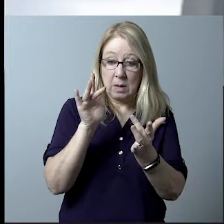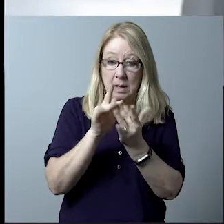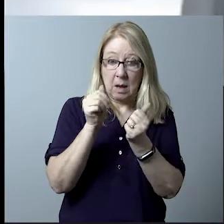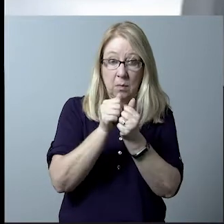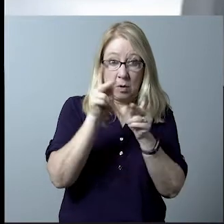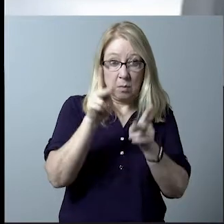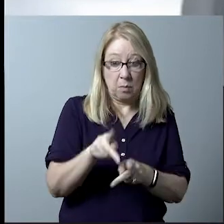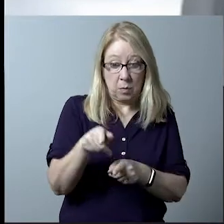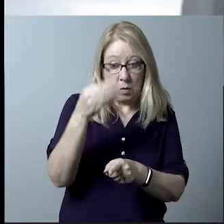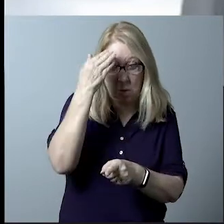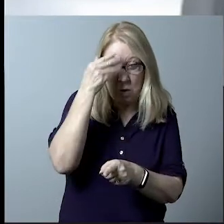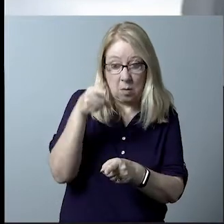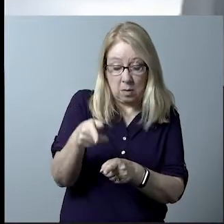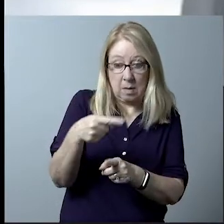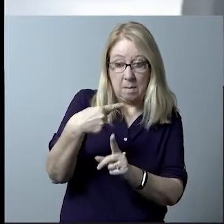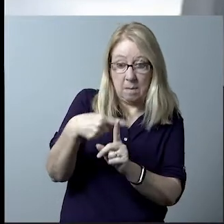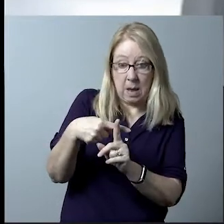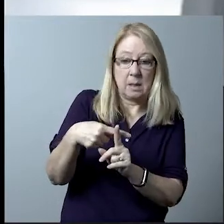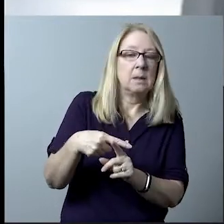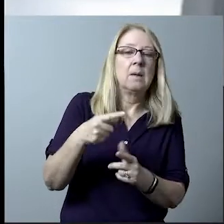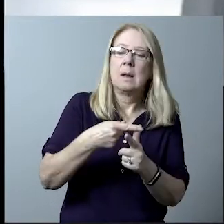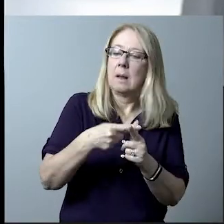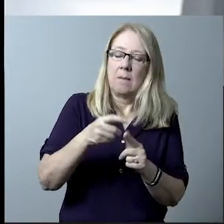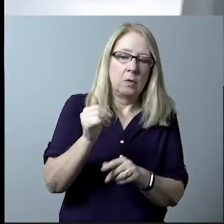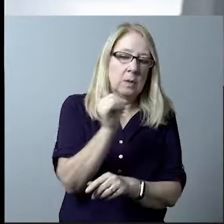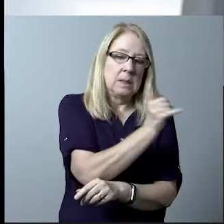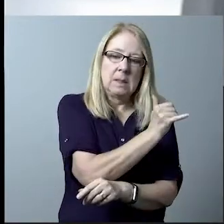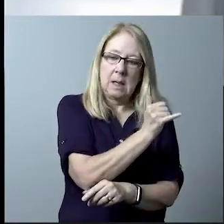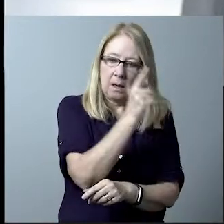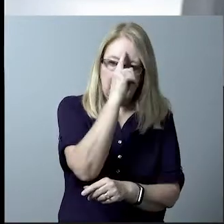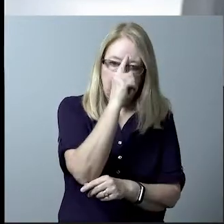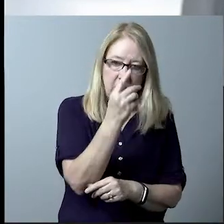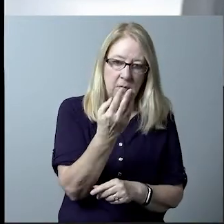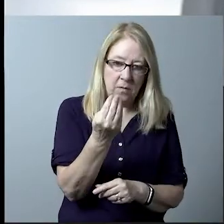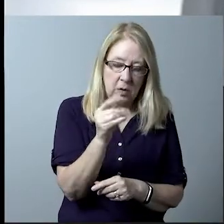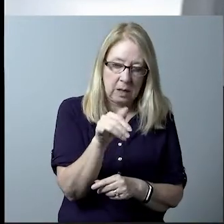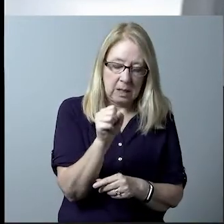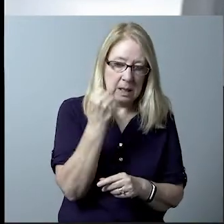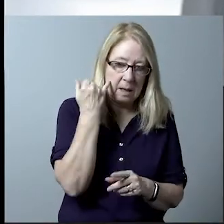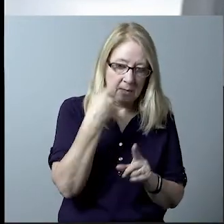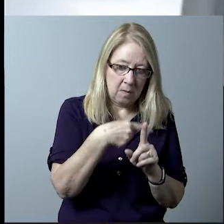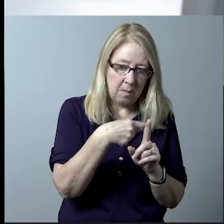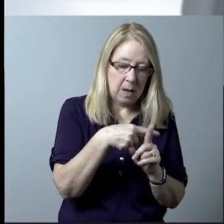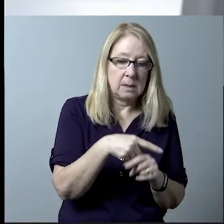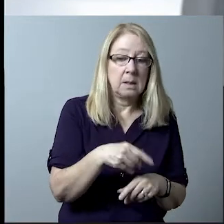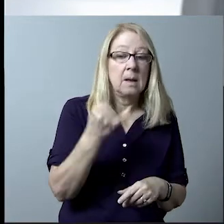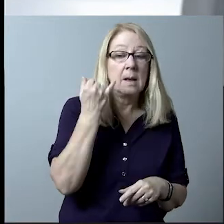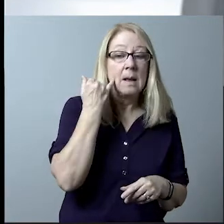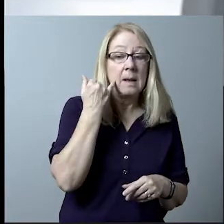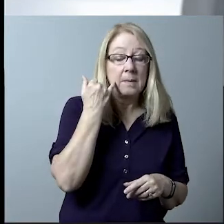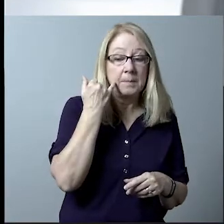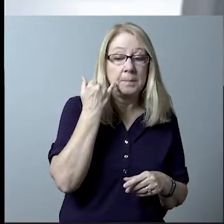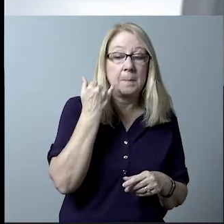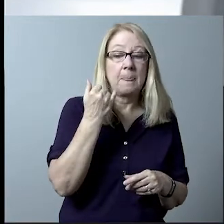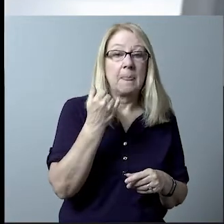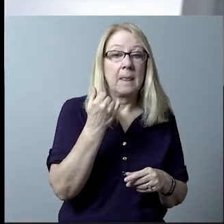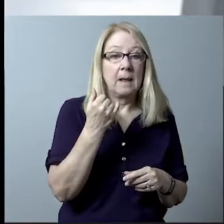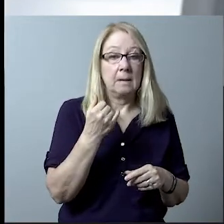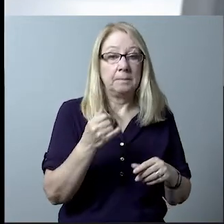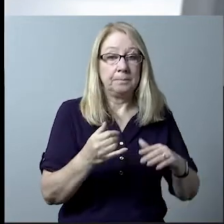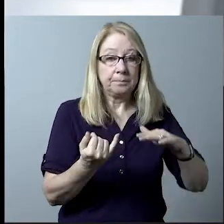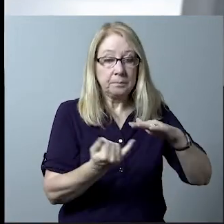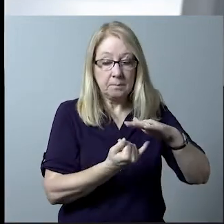somebody who was known to be a positive, even if you test negative, you still have to be out for 14 days. If somebody does